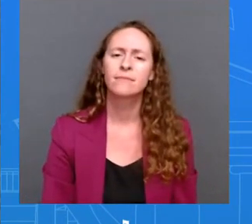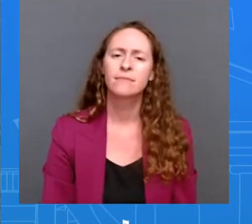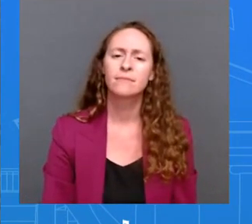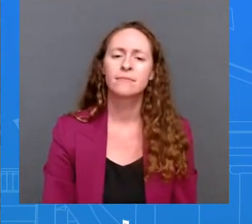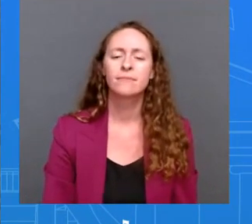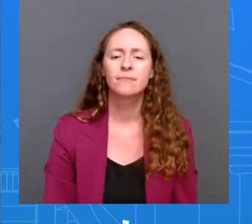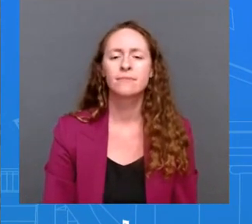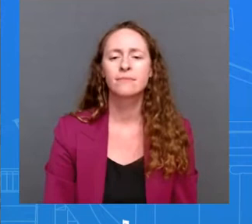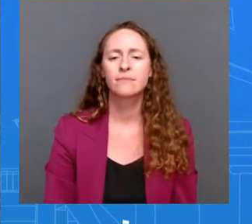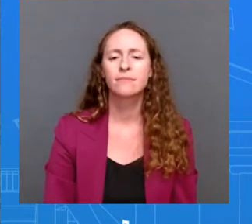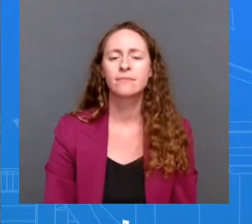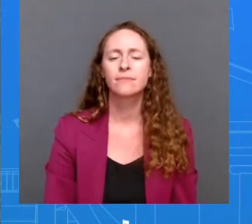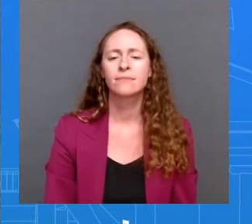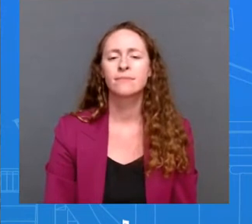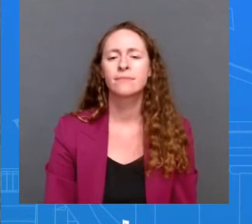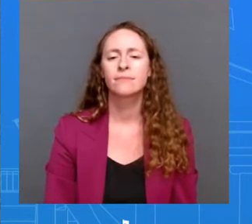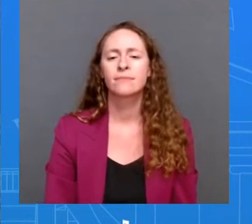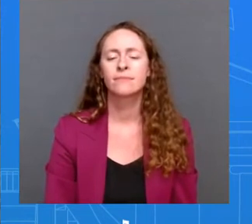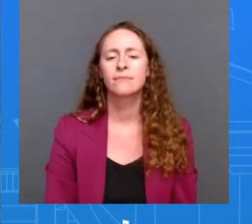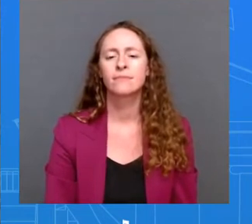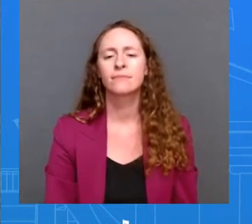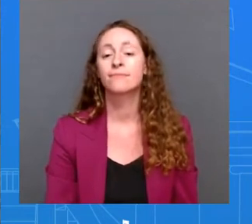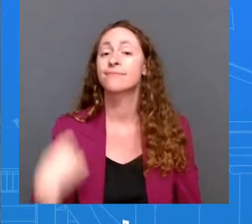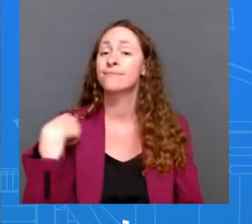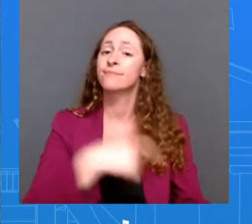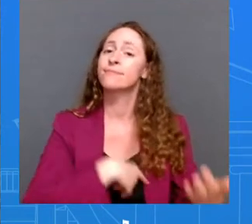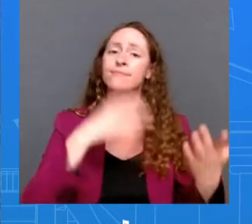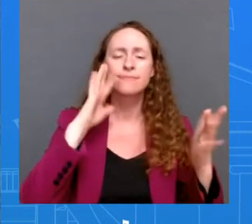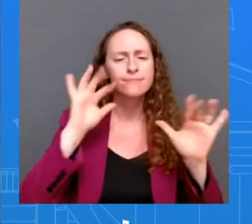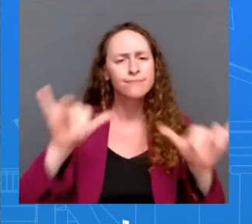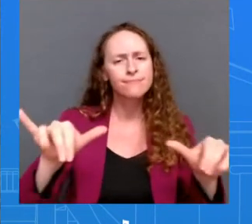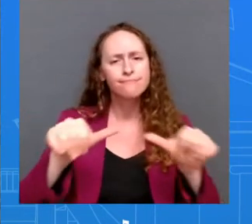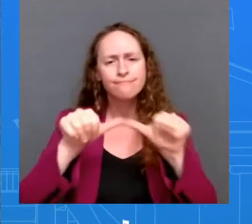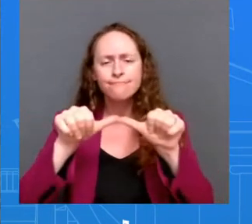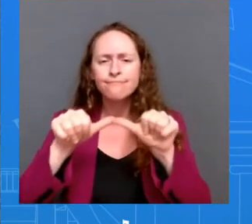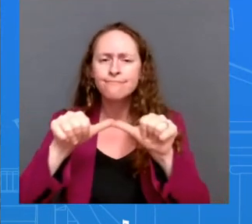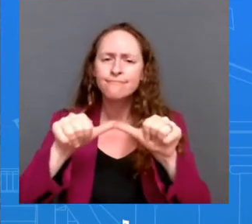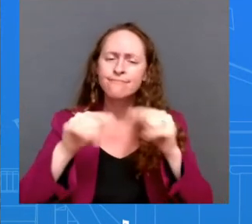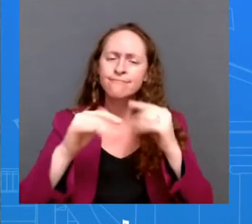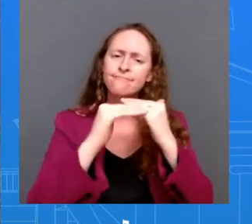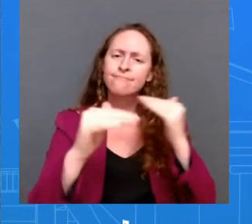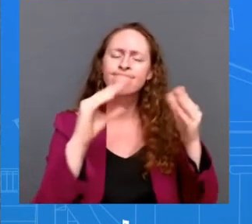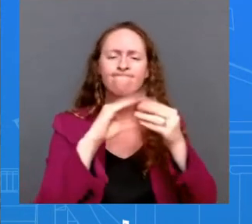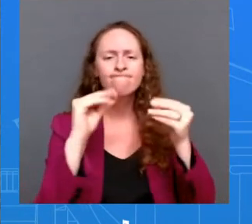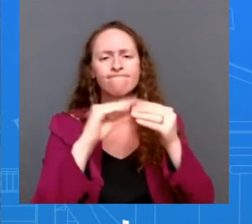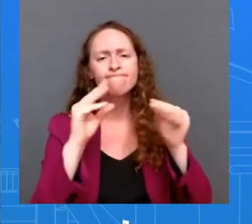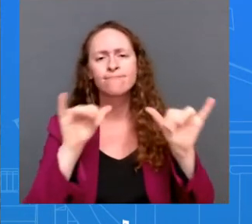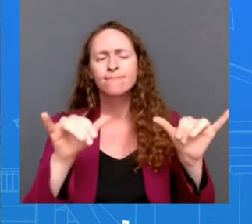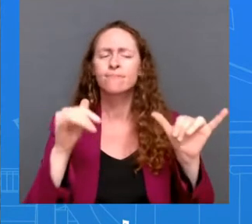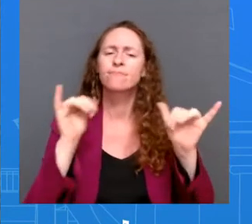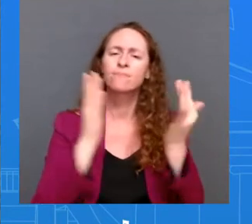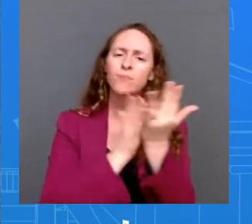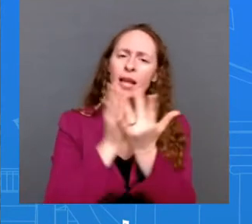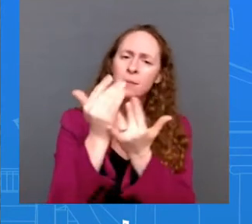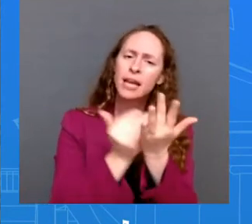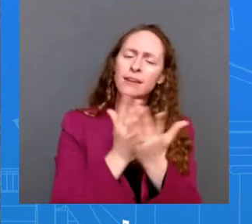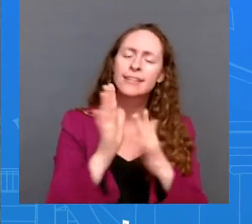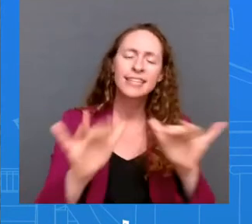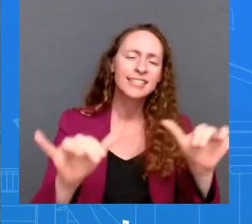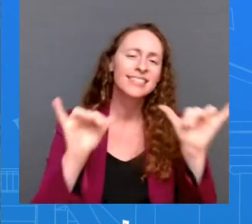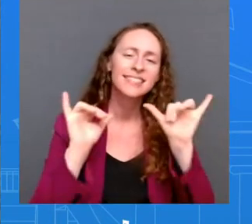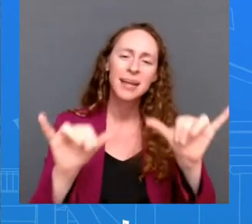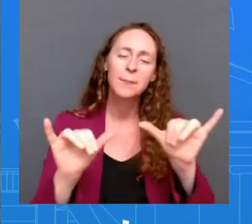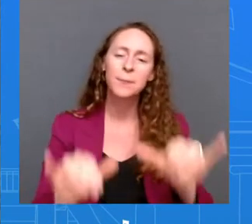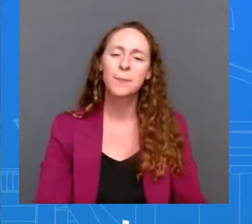consistency and clarity and transparency. We'll keep doing that, what we're doing, and we're going to keep supporting